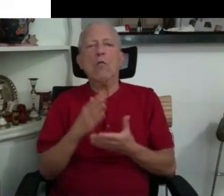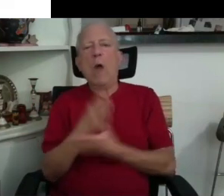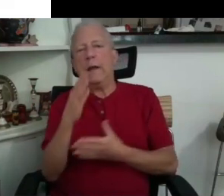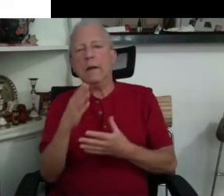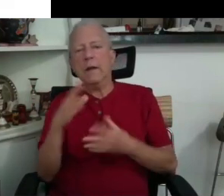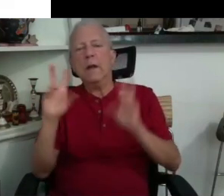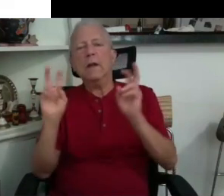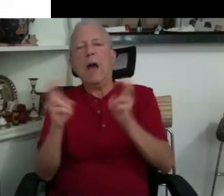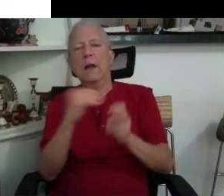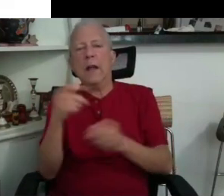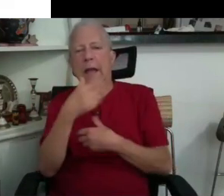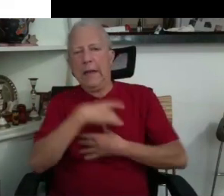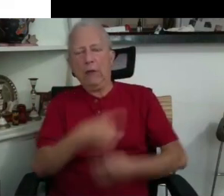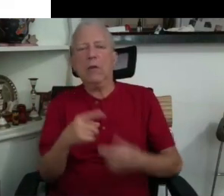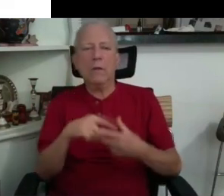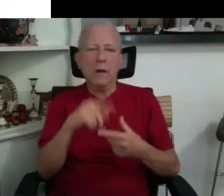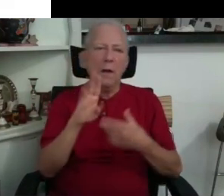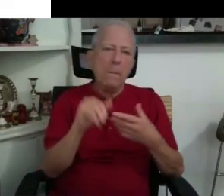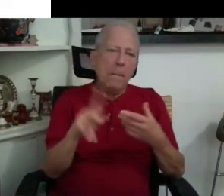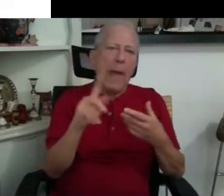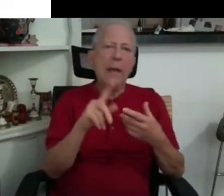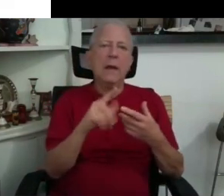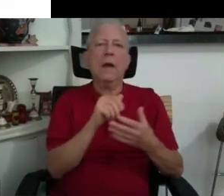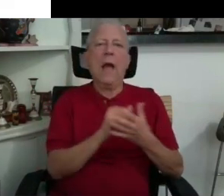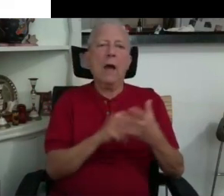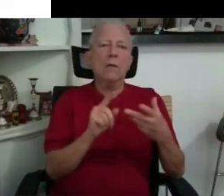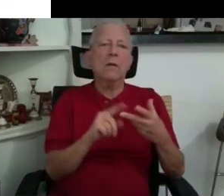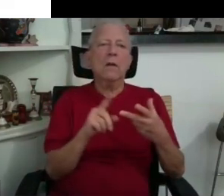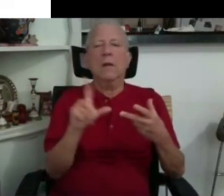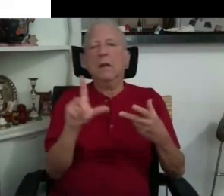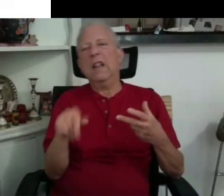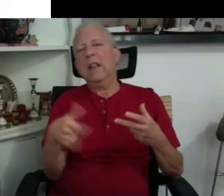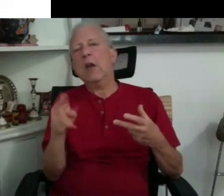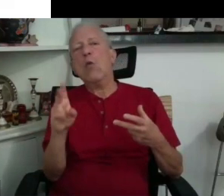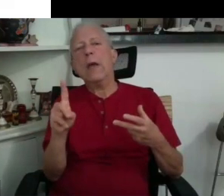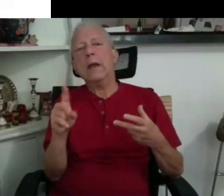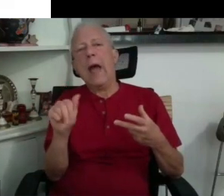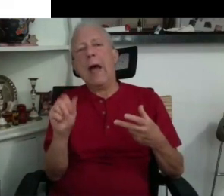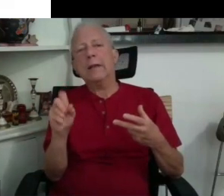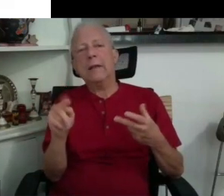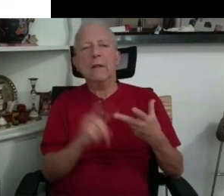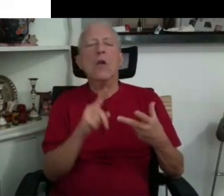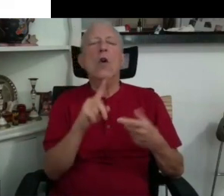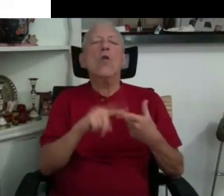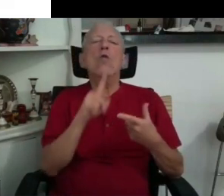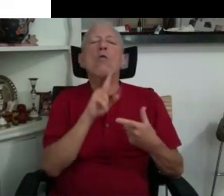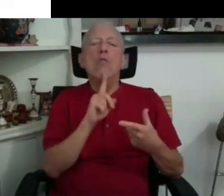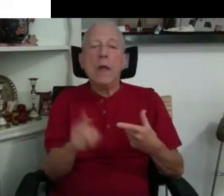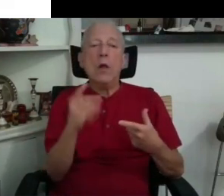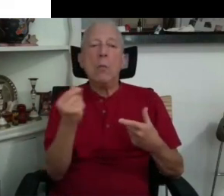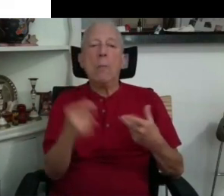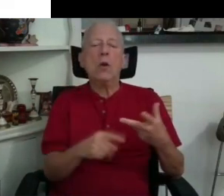So that would include bank accounts and liquid assets. It would include real property, and it would